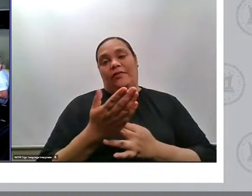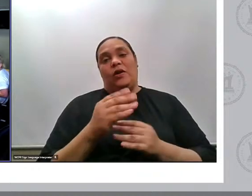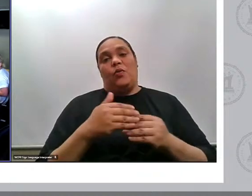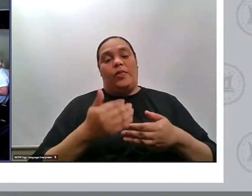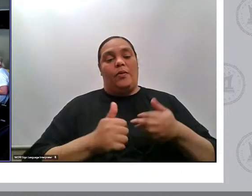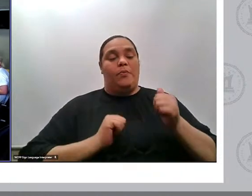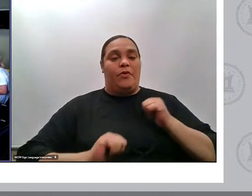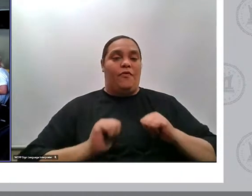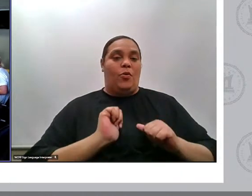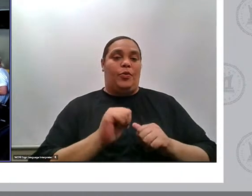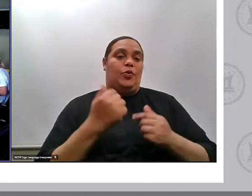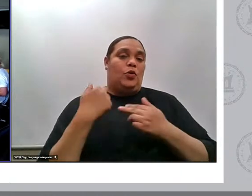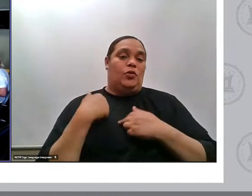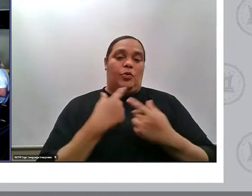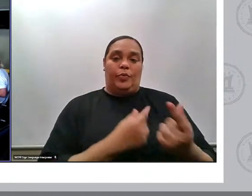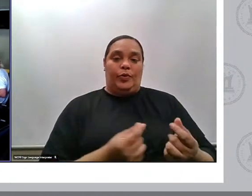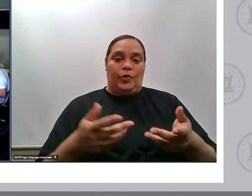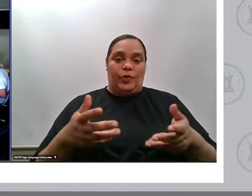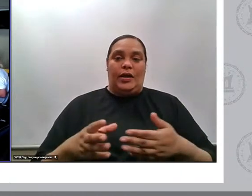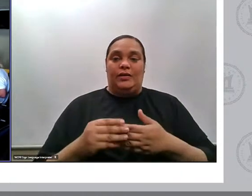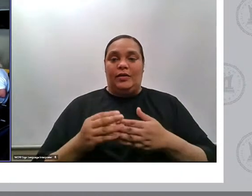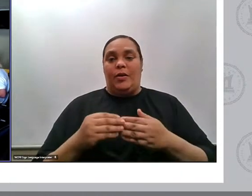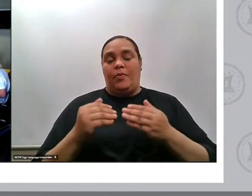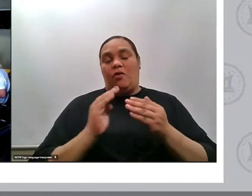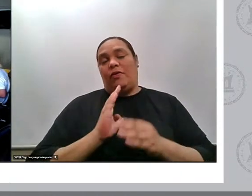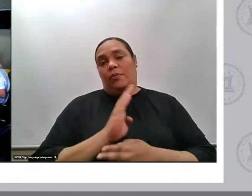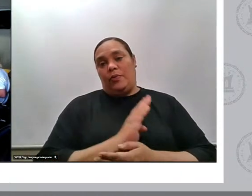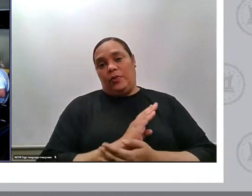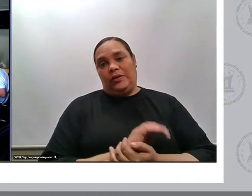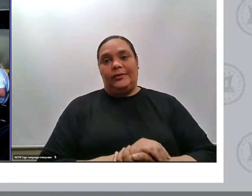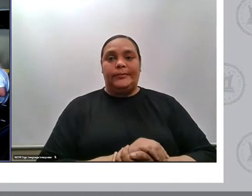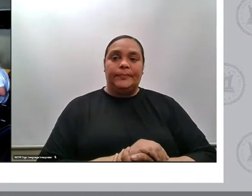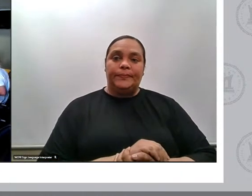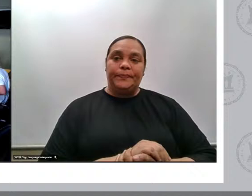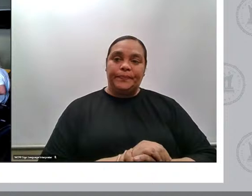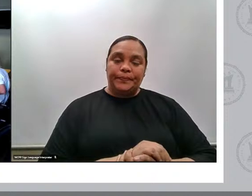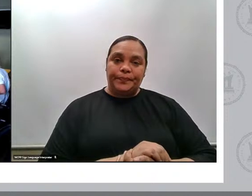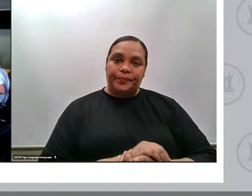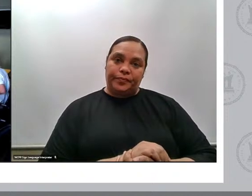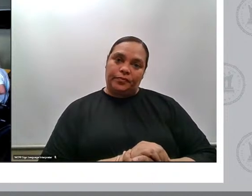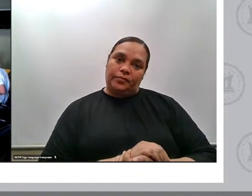performance of their duties as a member of the board.